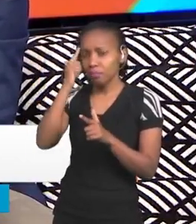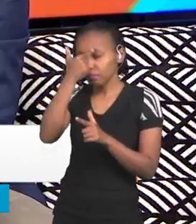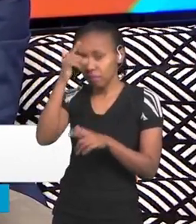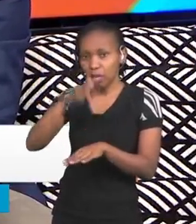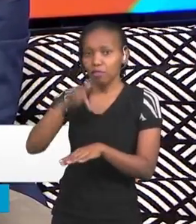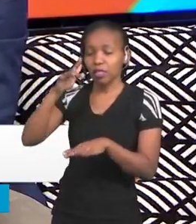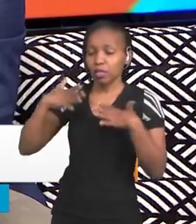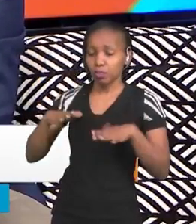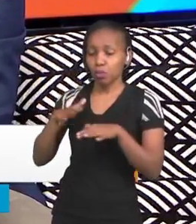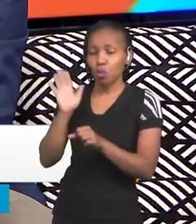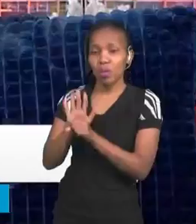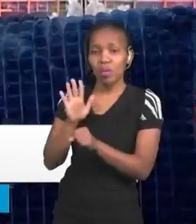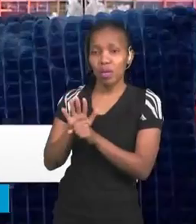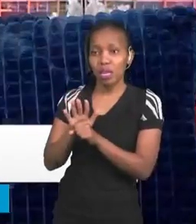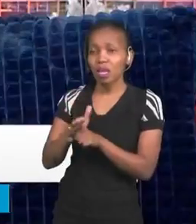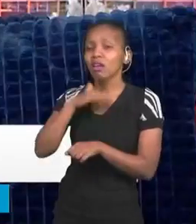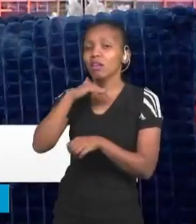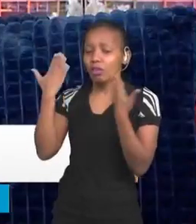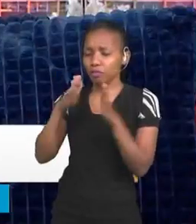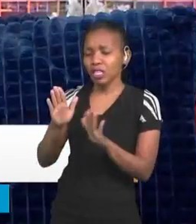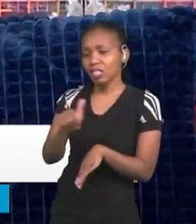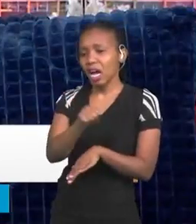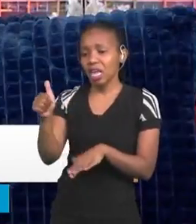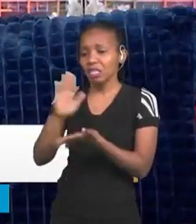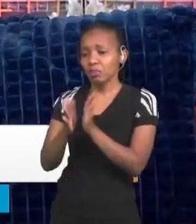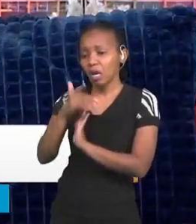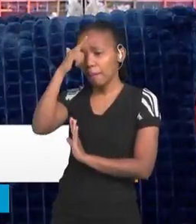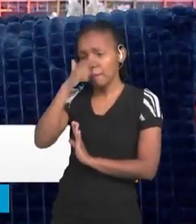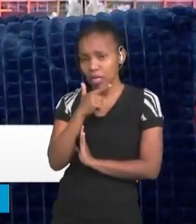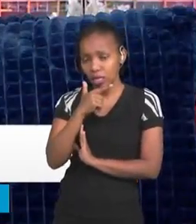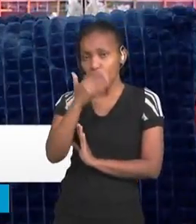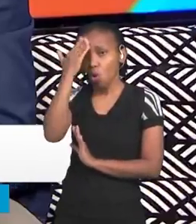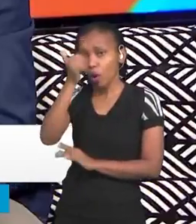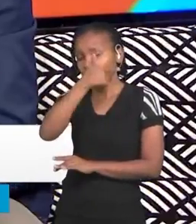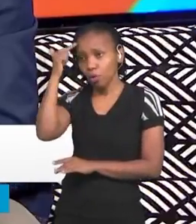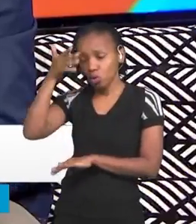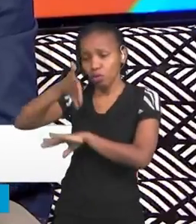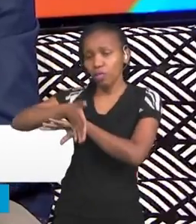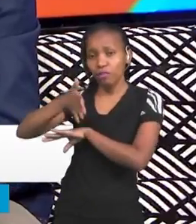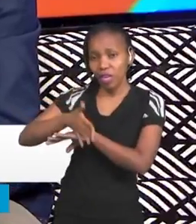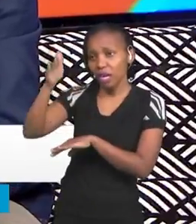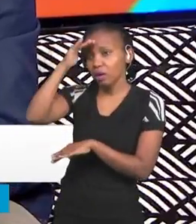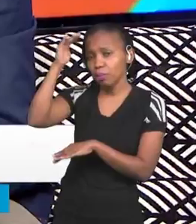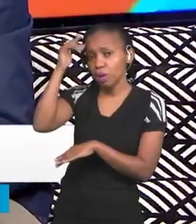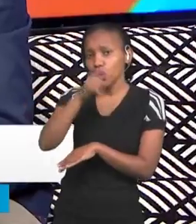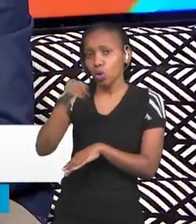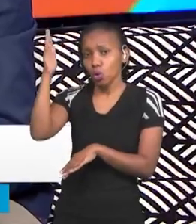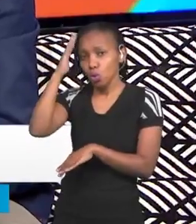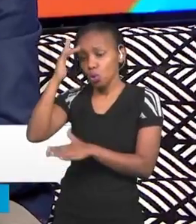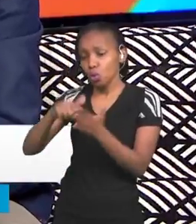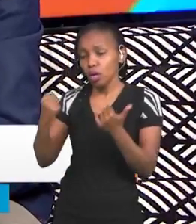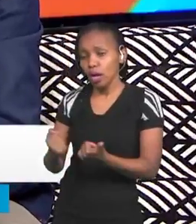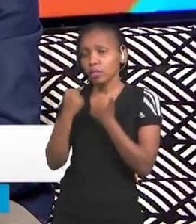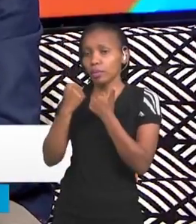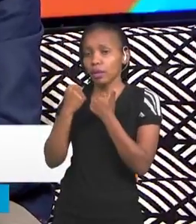people have died, blind, gone blind because of these funny brews. Are you aware of what's happening on the ground just